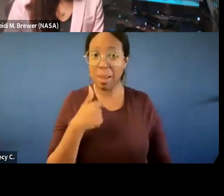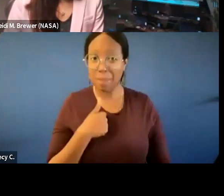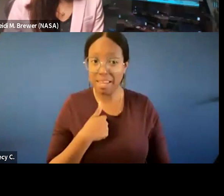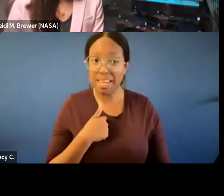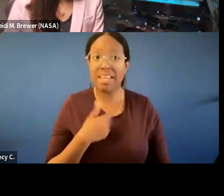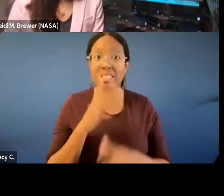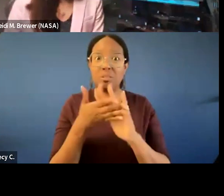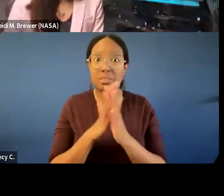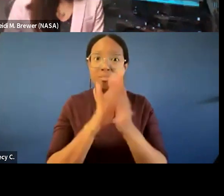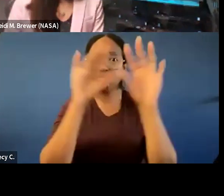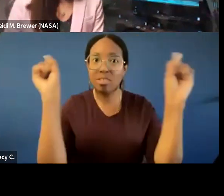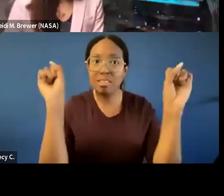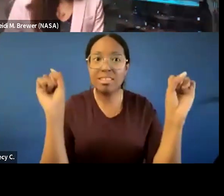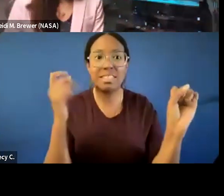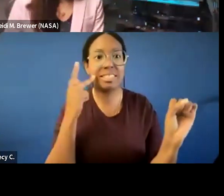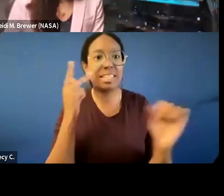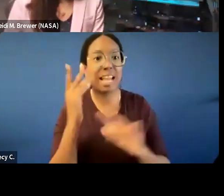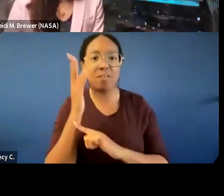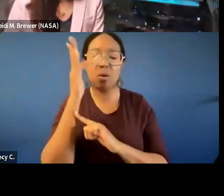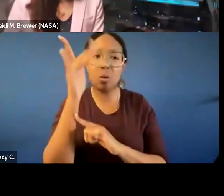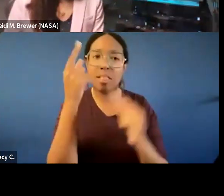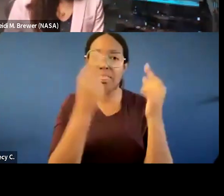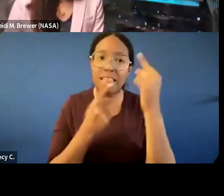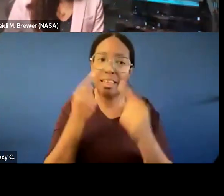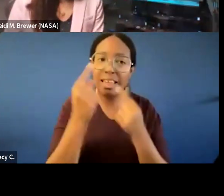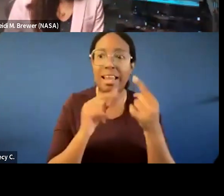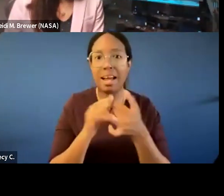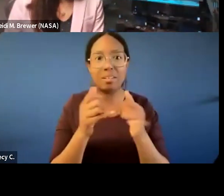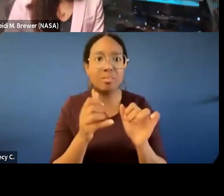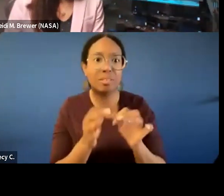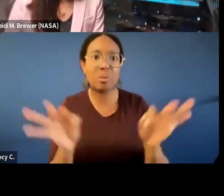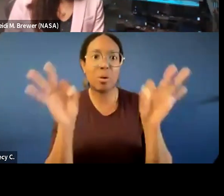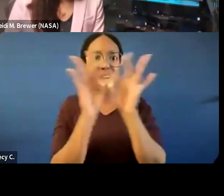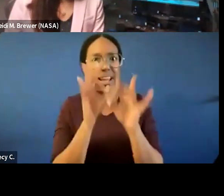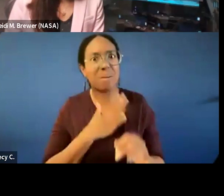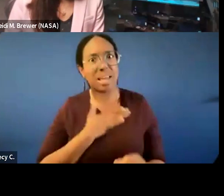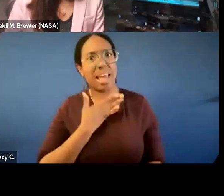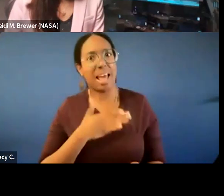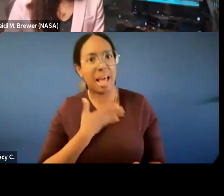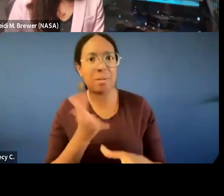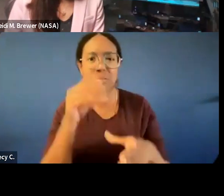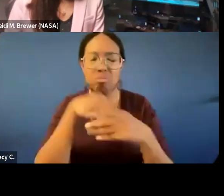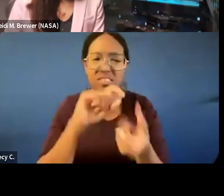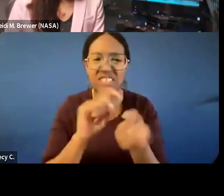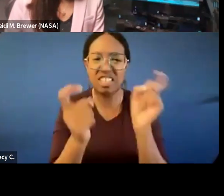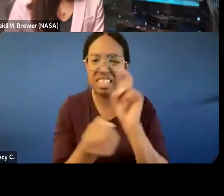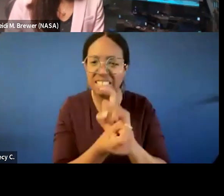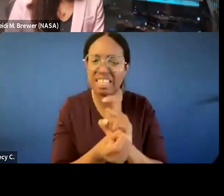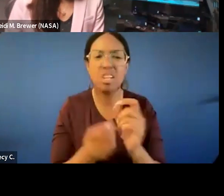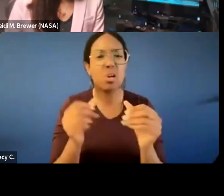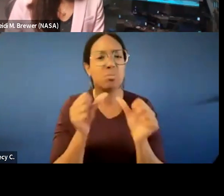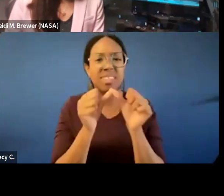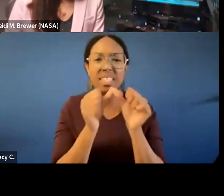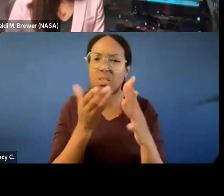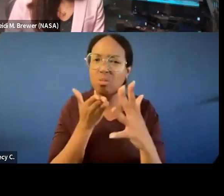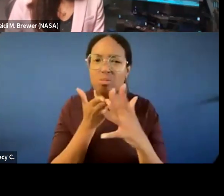I think it just shows how forward thinking and forward moving the city is becoming. And I'm excited to be a part of that change and to continue to shatter glass ceilings